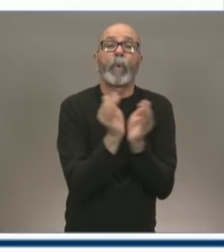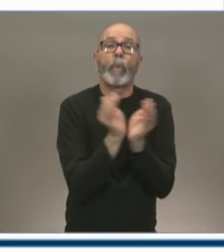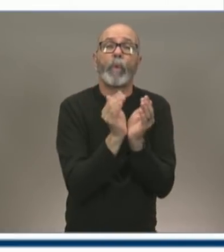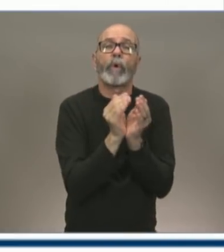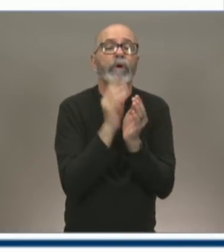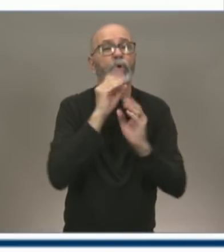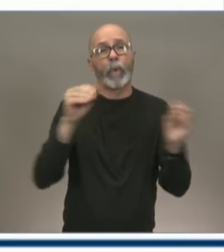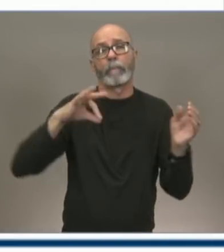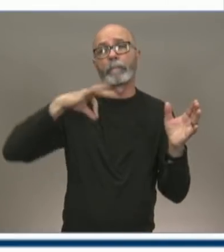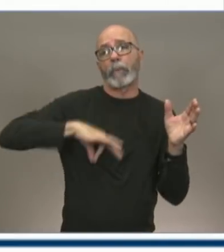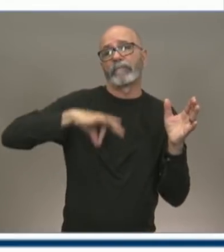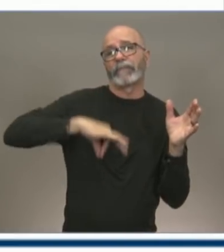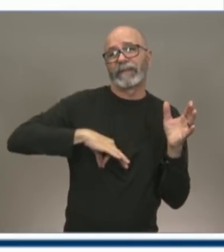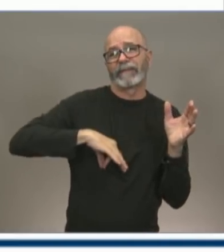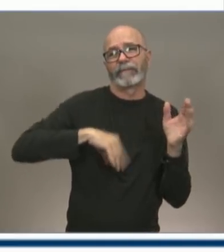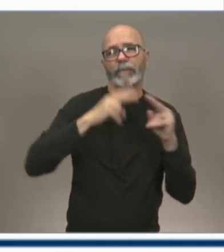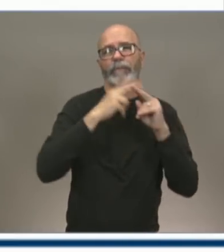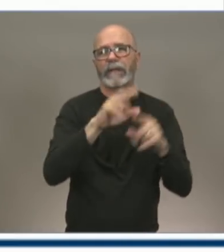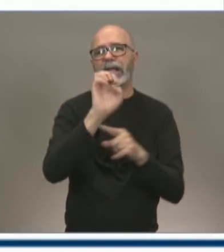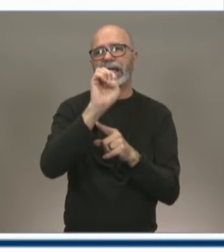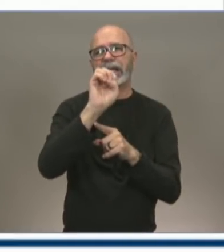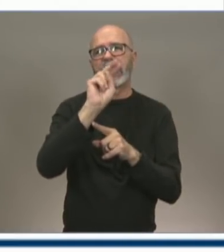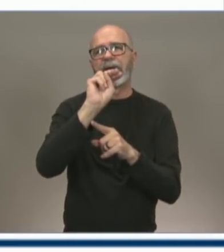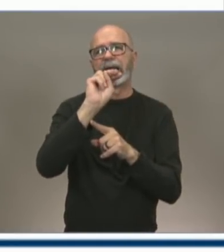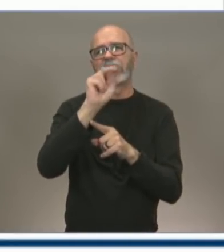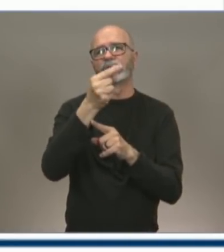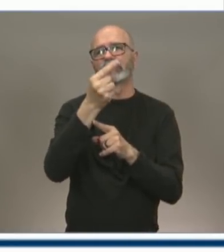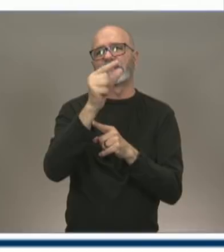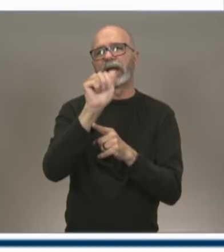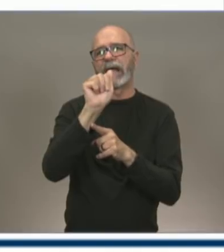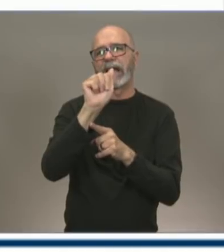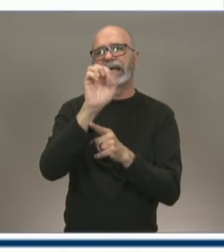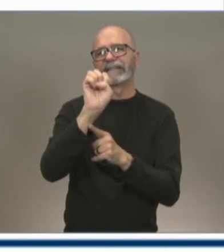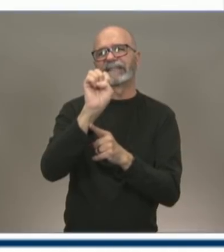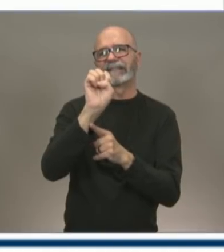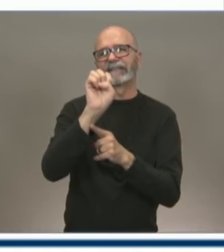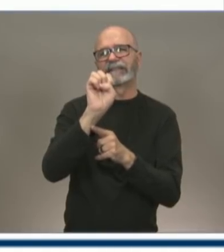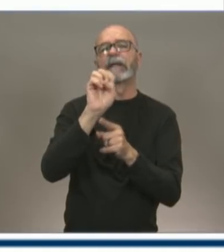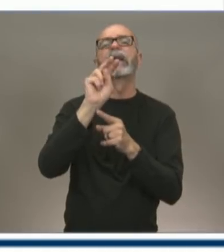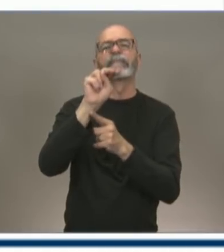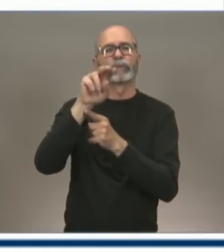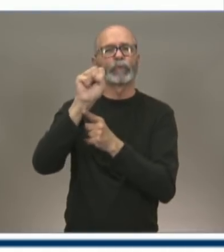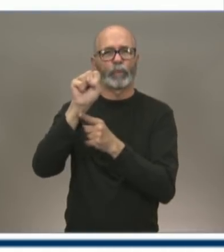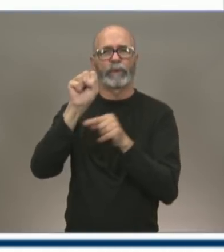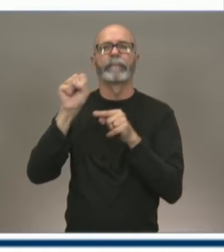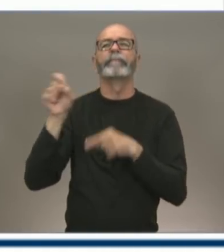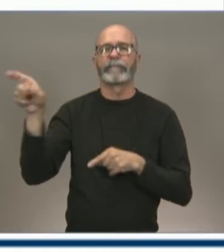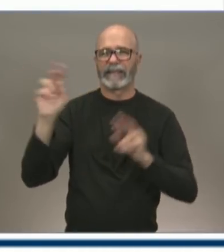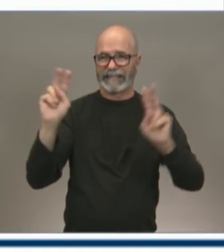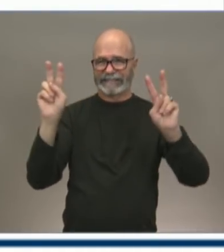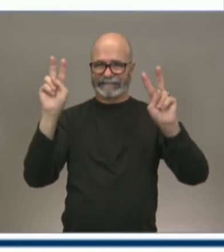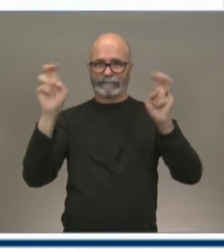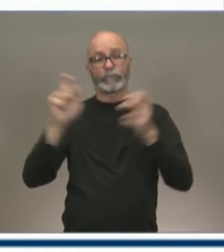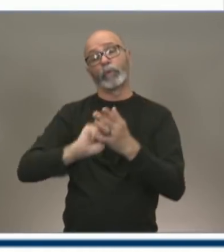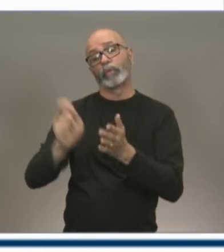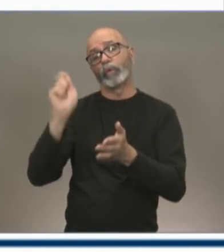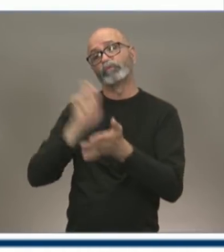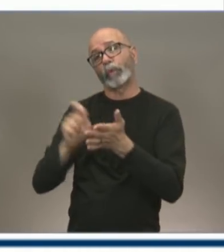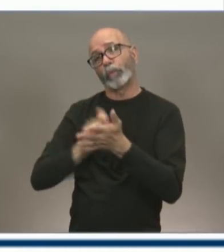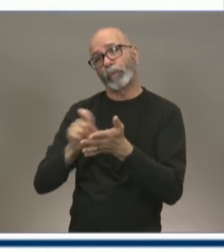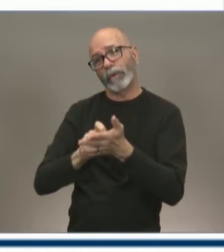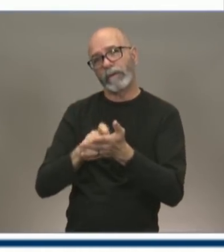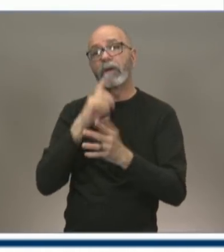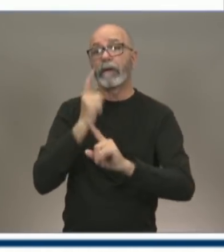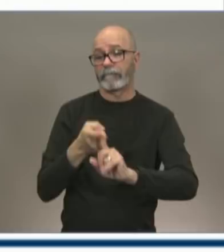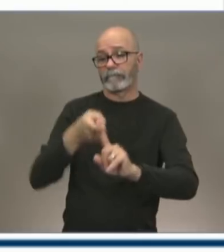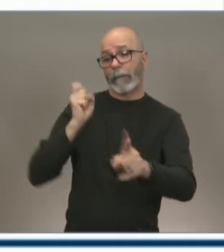vibrant, inclusive, and resilient Nova Scotia, began a note-writing initiative called From Me to You. This province-wide